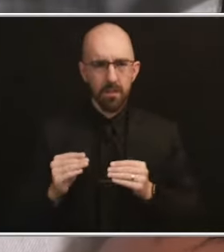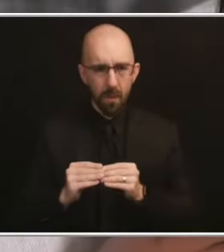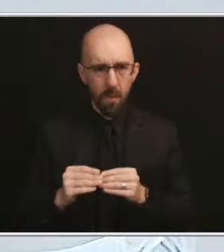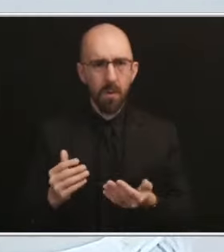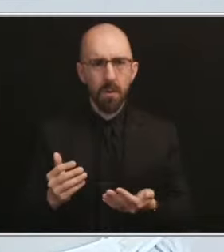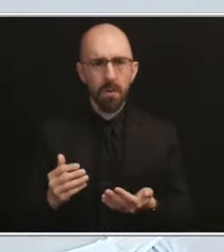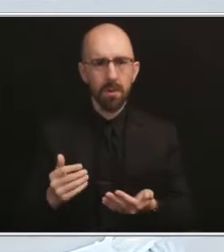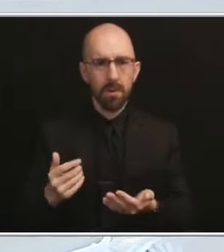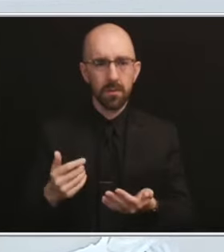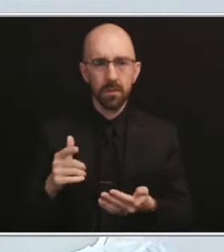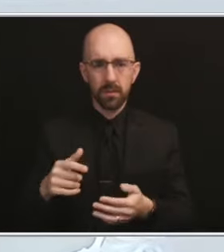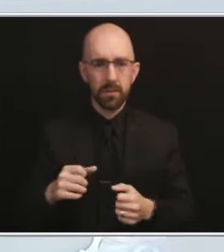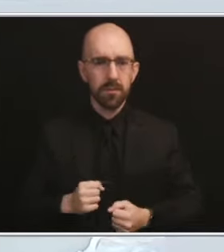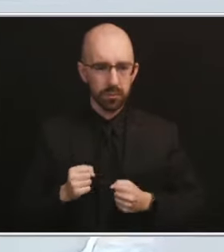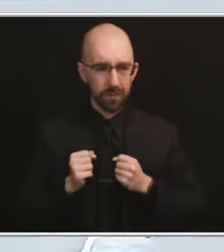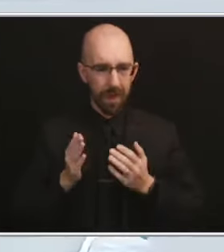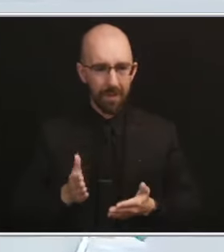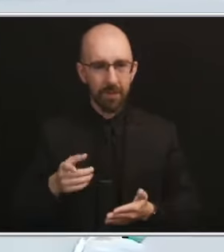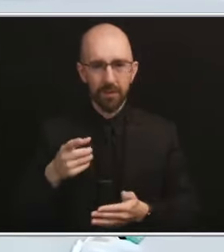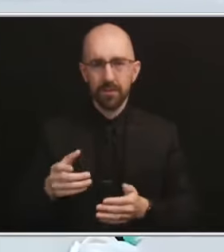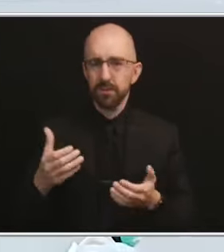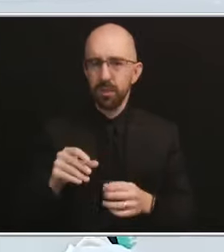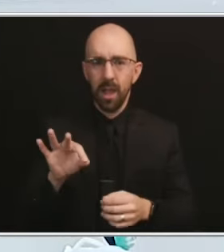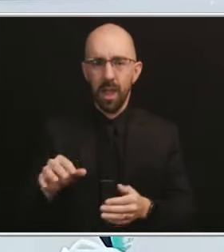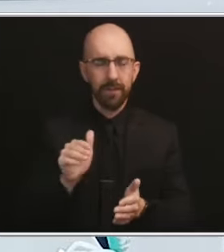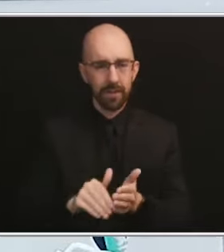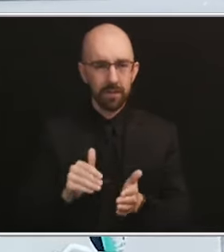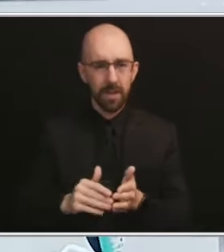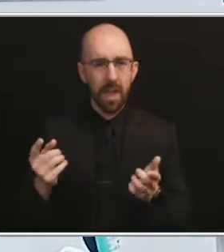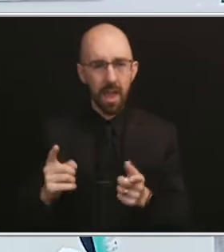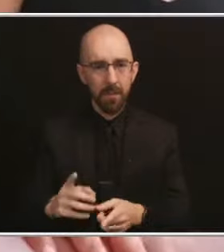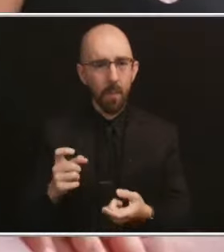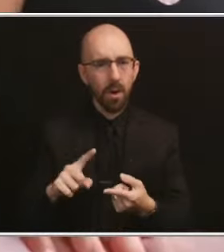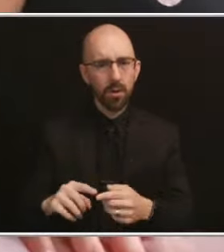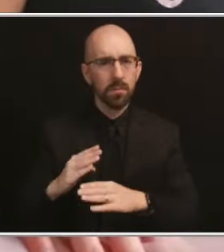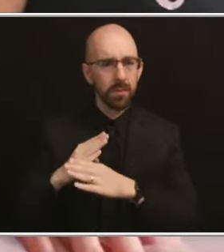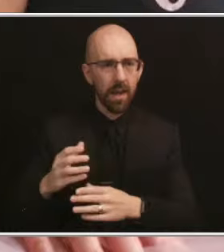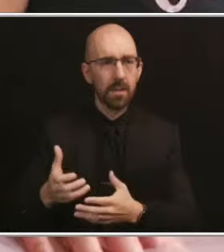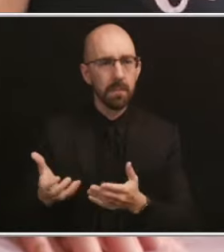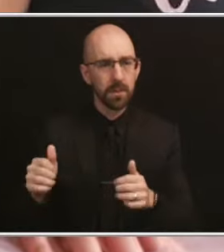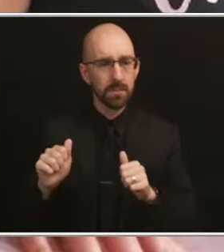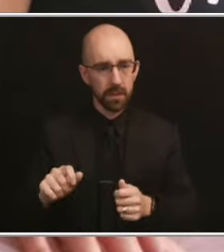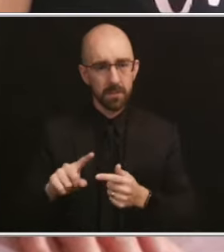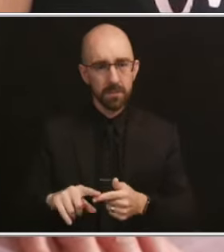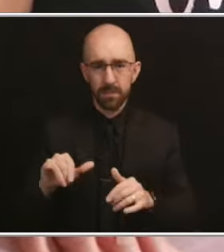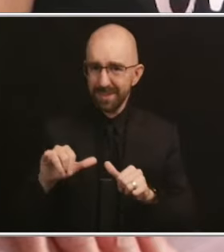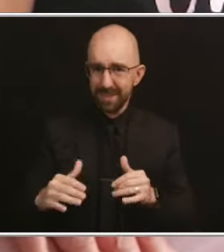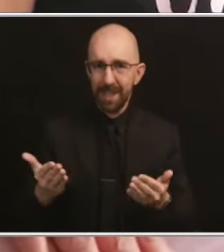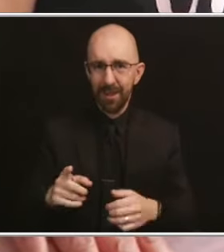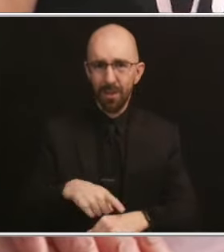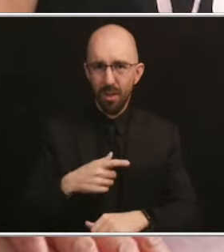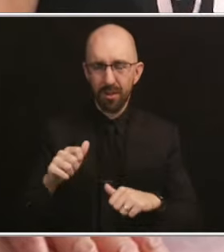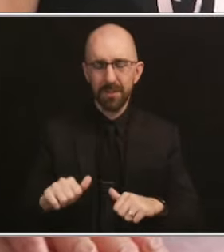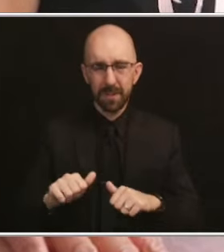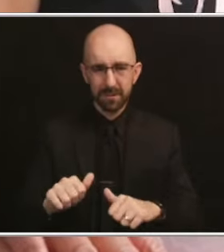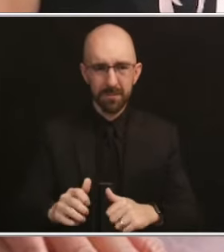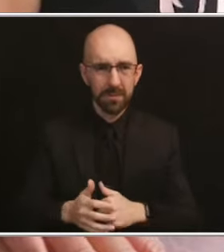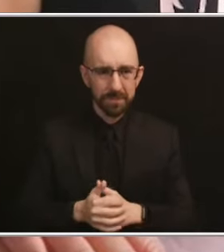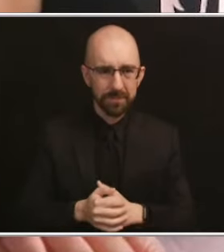survivor and there's always a chance for reoccurrence. I want to prevent it as much as I can, to be here as long as I can.